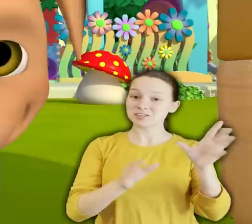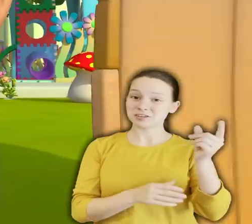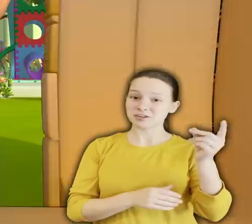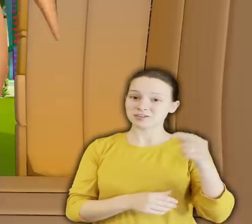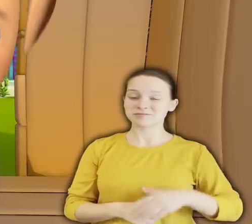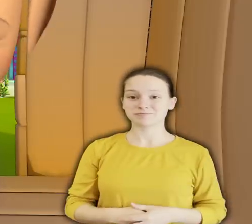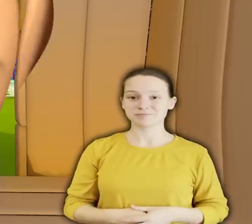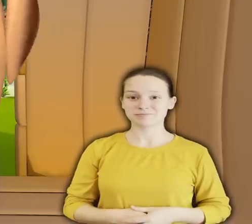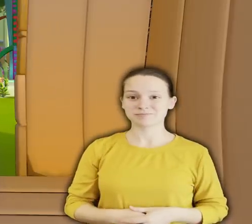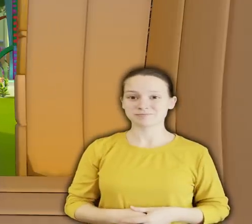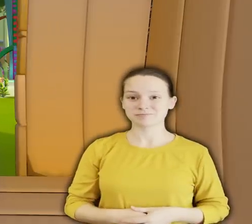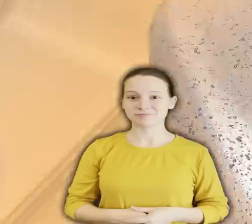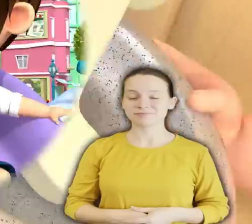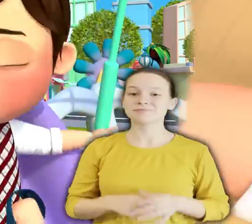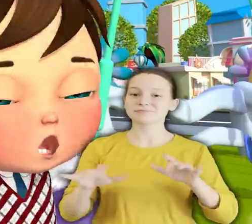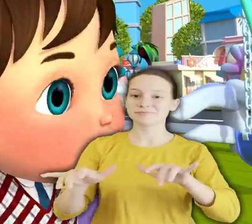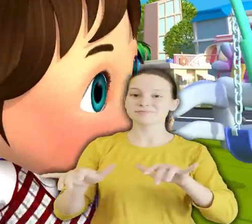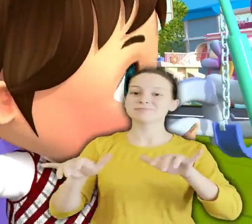lost dog